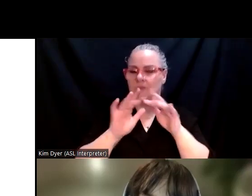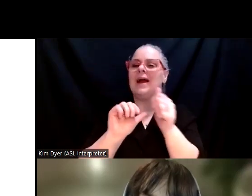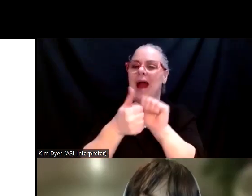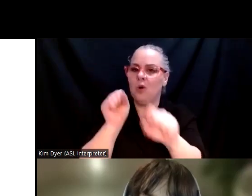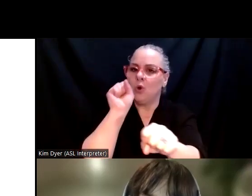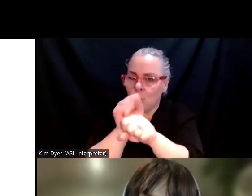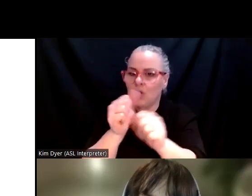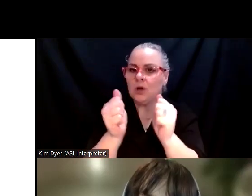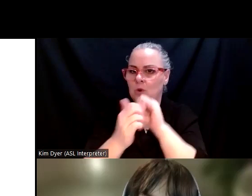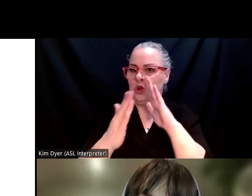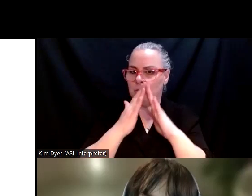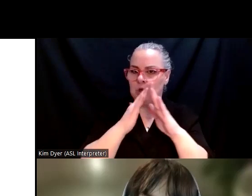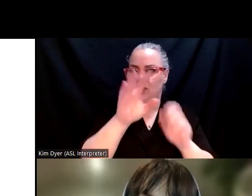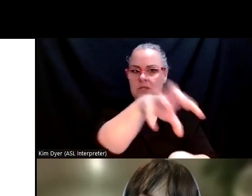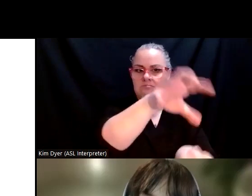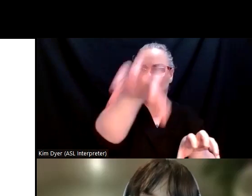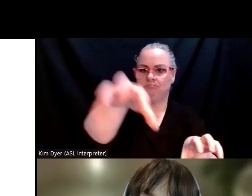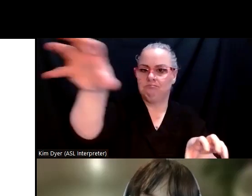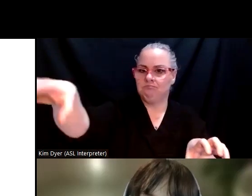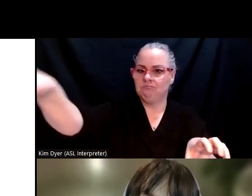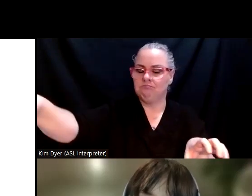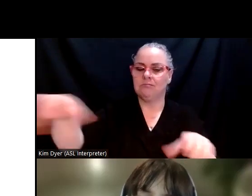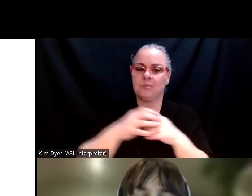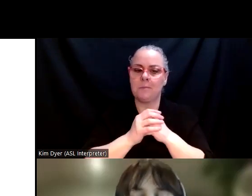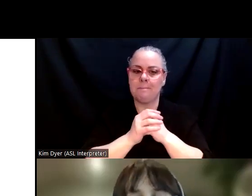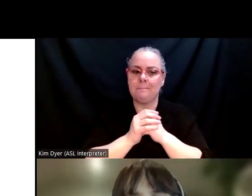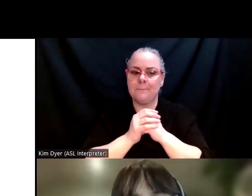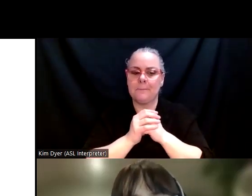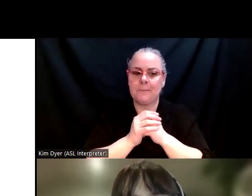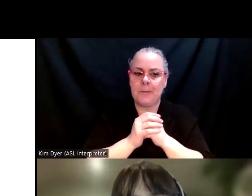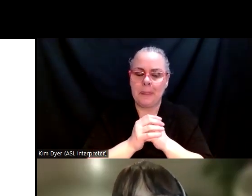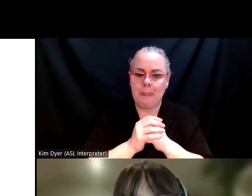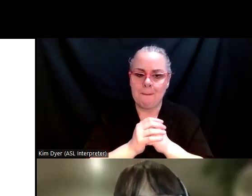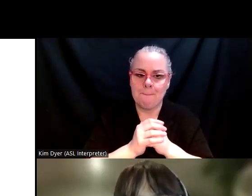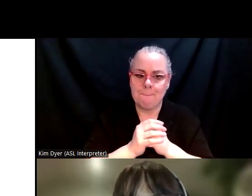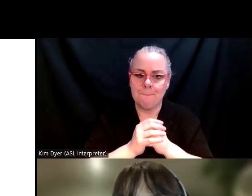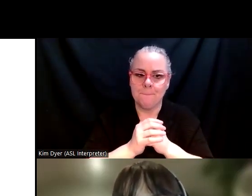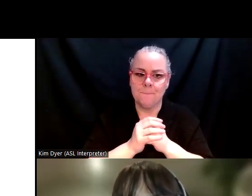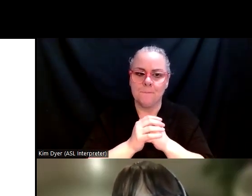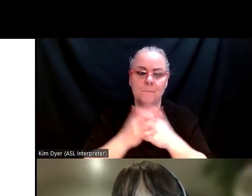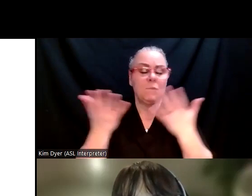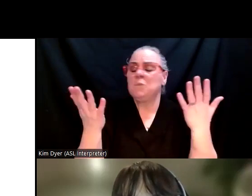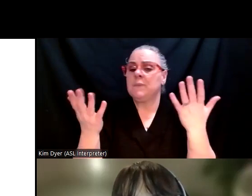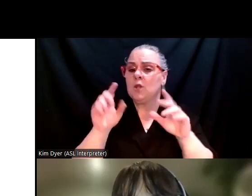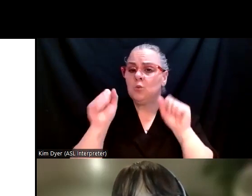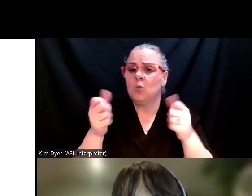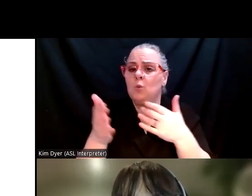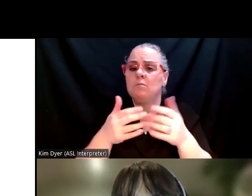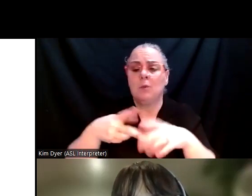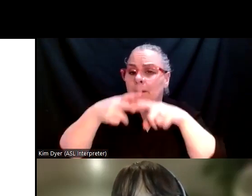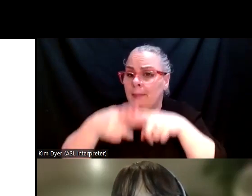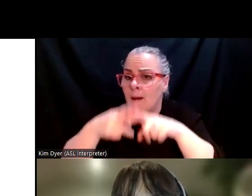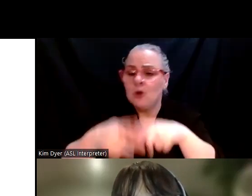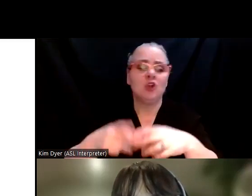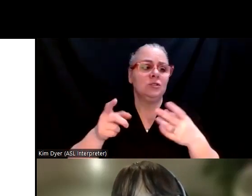with communities, whether it's minority owned flower delivery vans or yep. plumbers